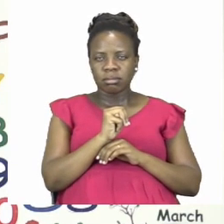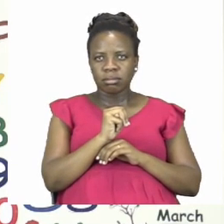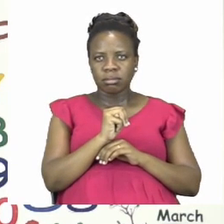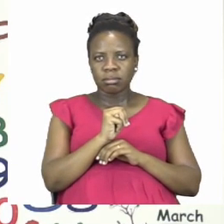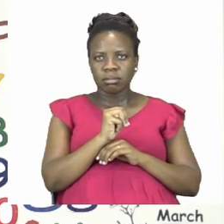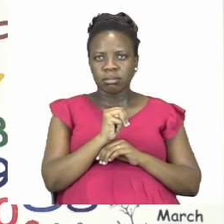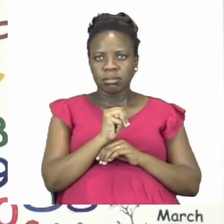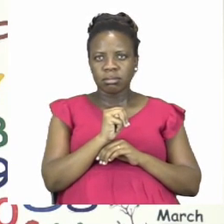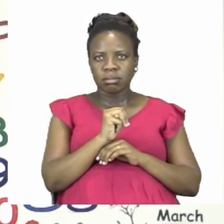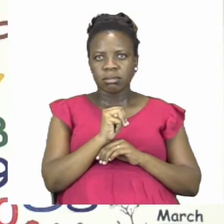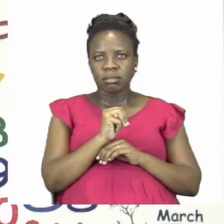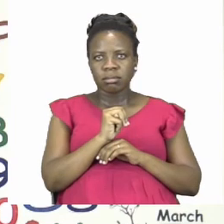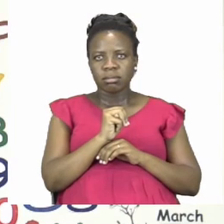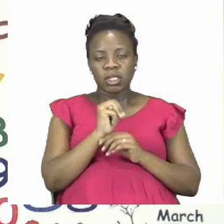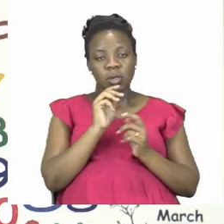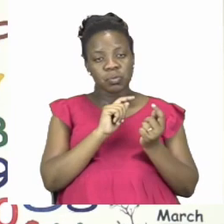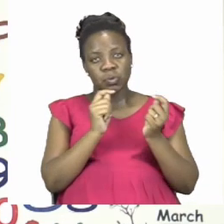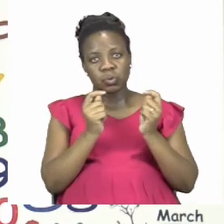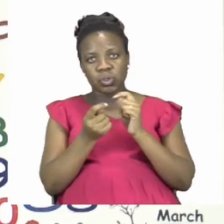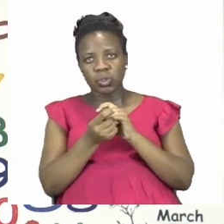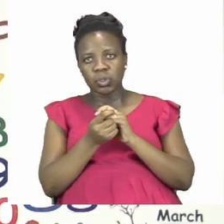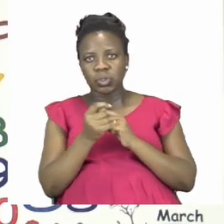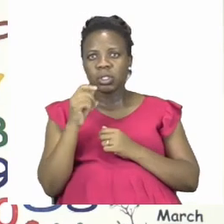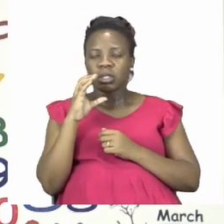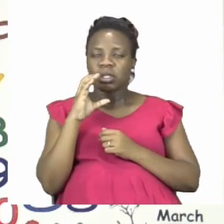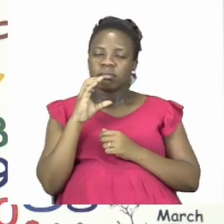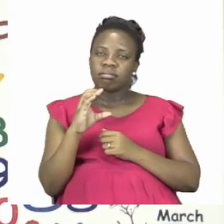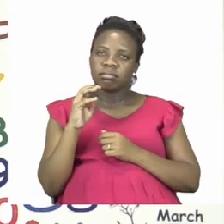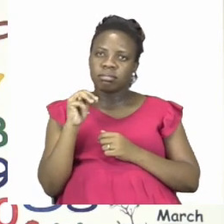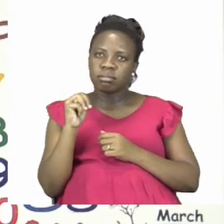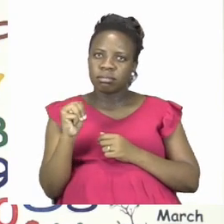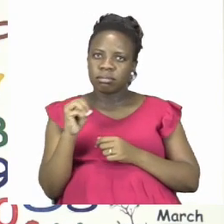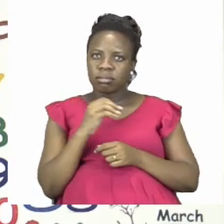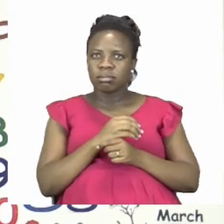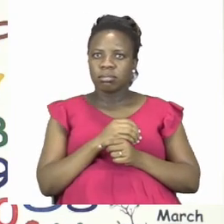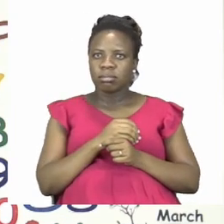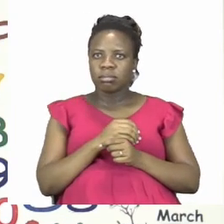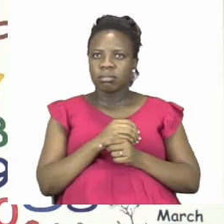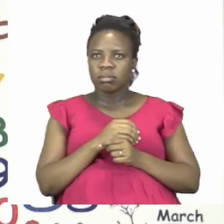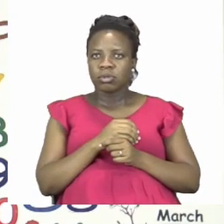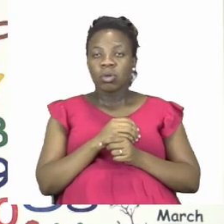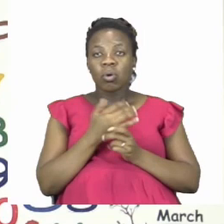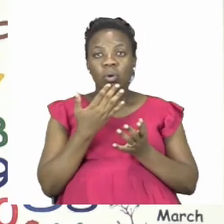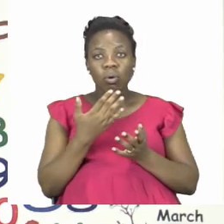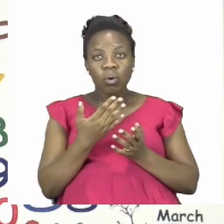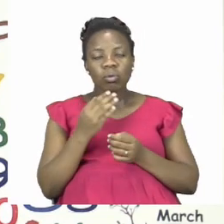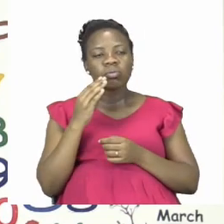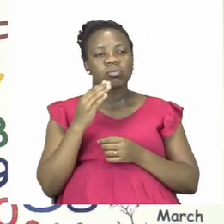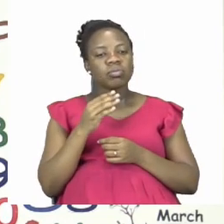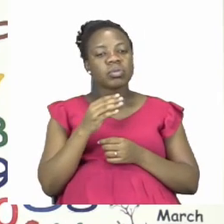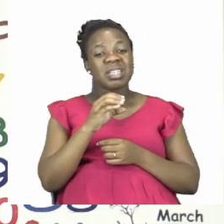All we have to do, boys and girls, is instead of writing the number 60, we leave the 0